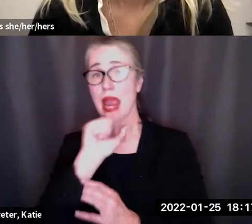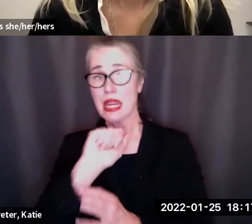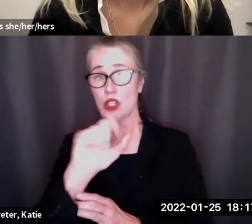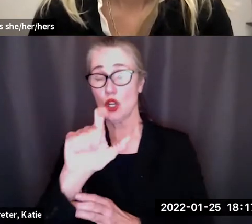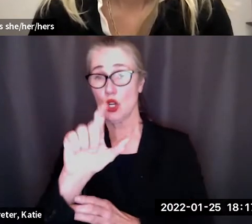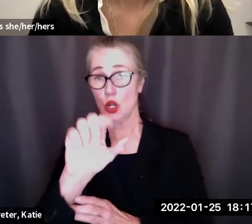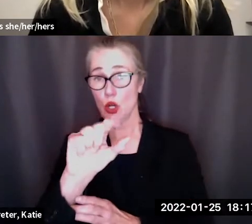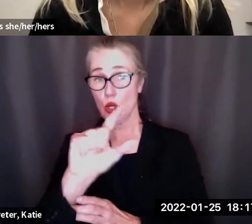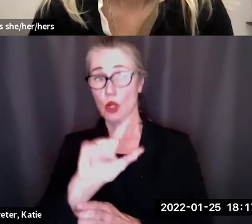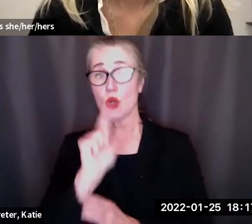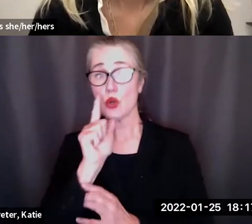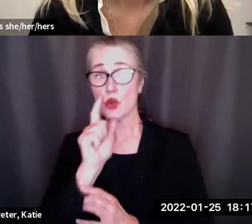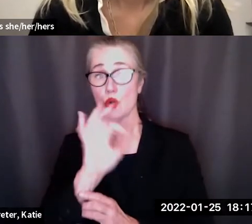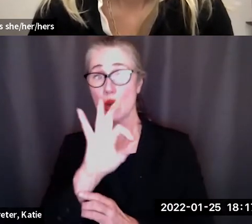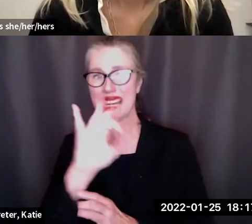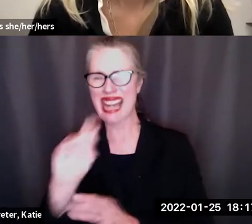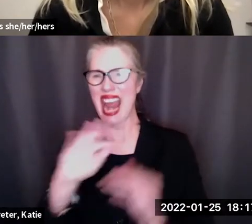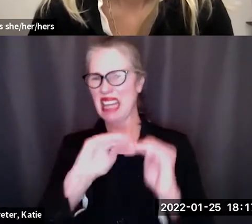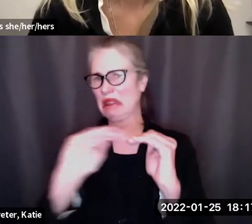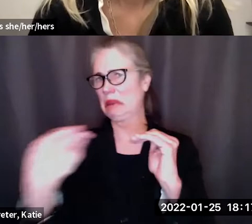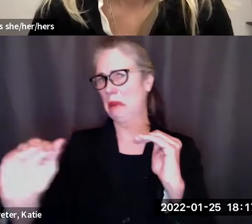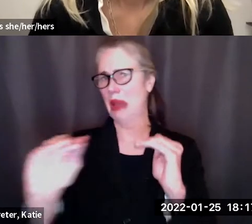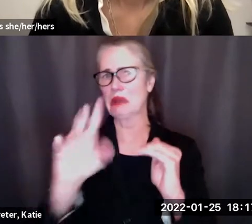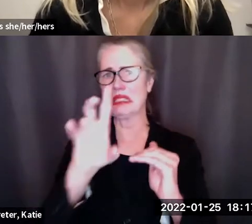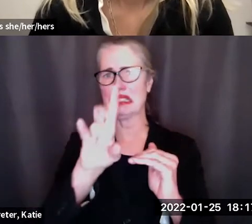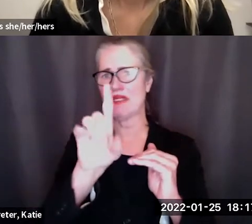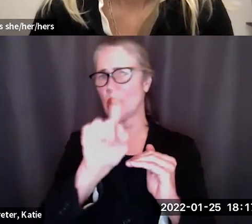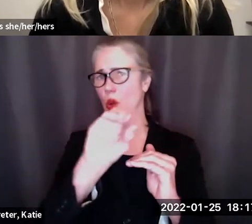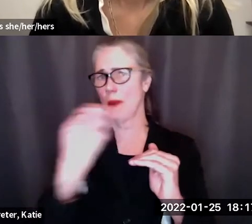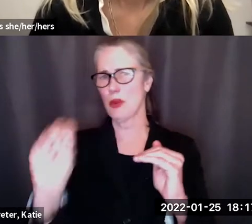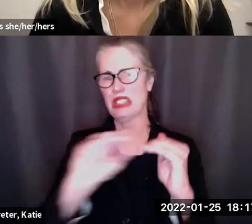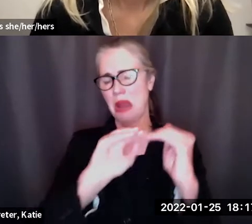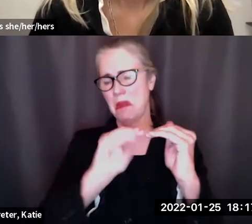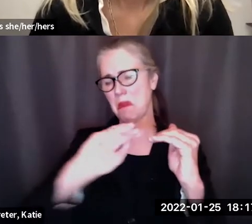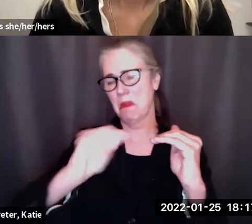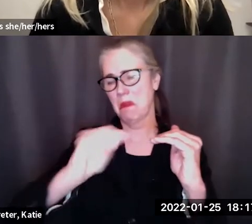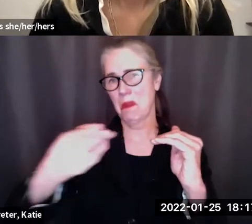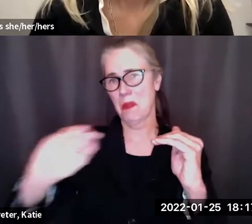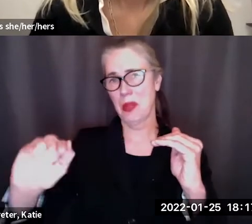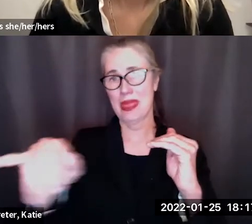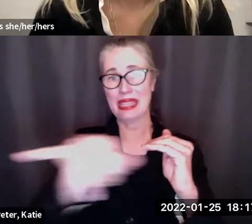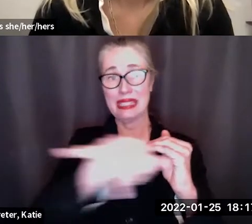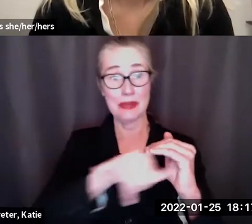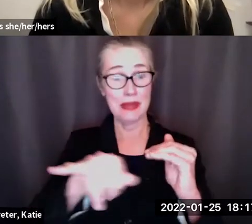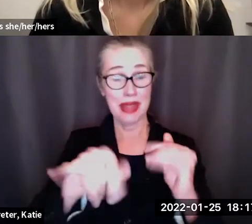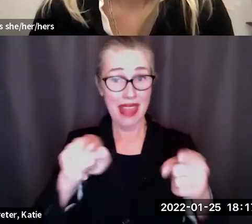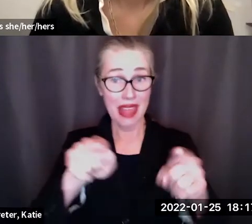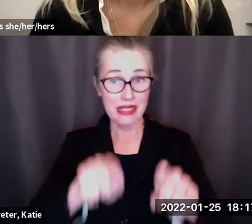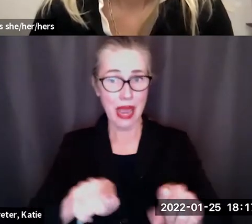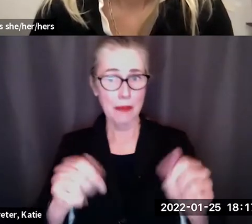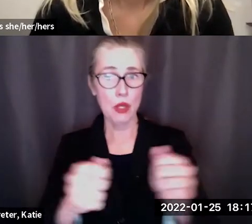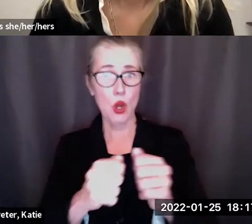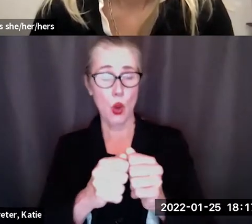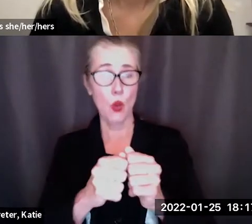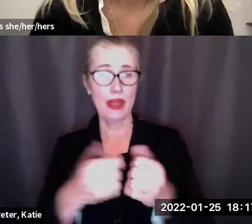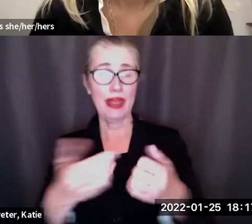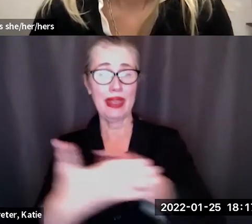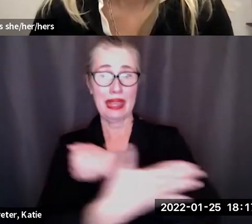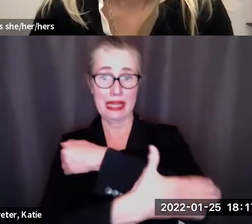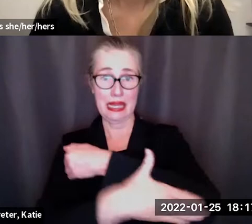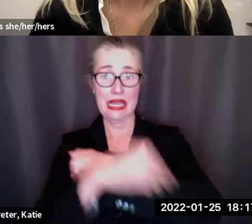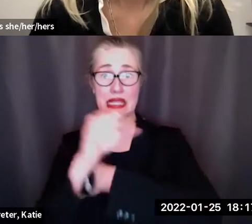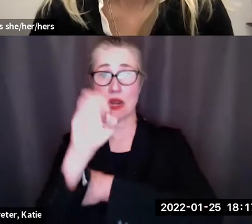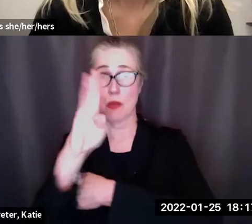71 percent so that's what's happening in the county with our vaccination rates next slide